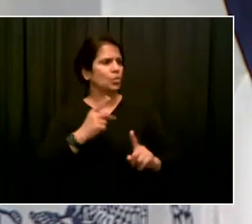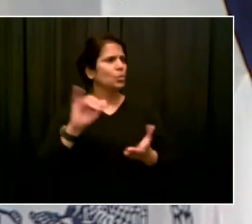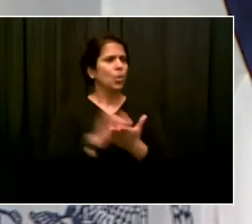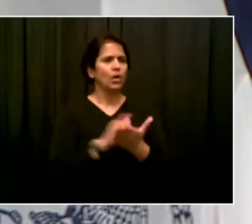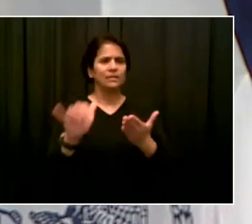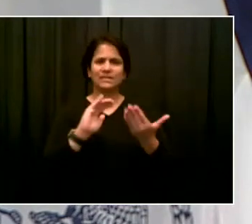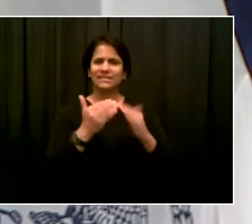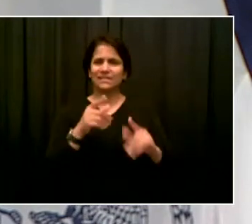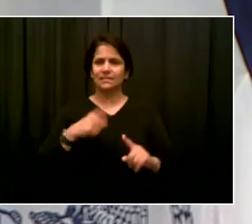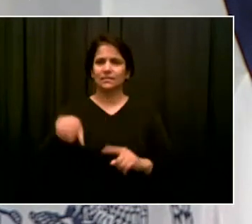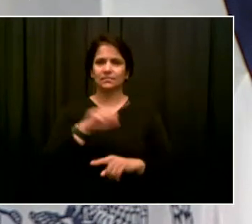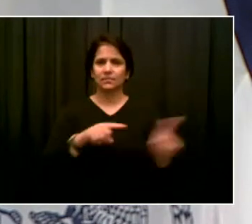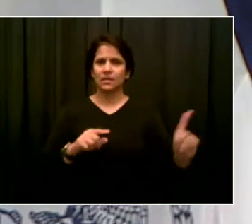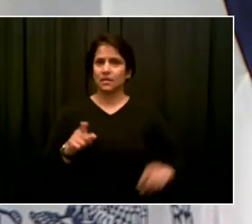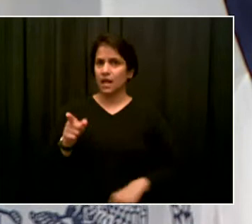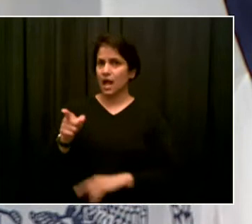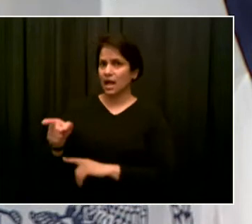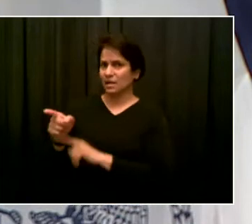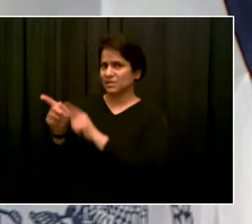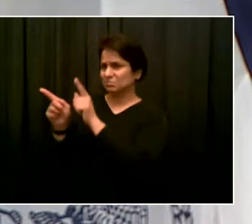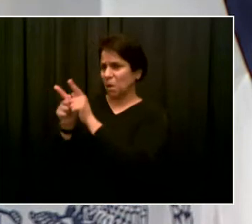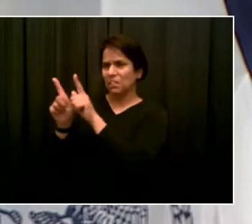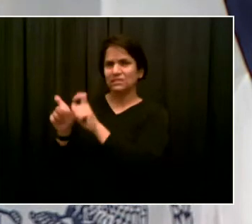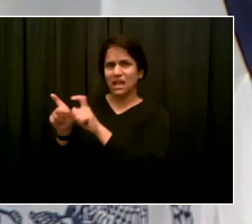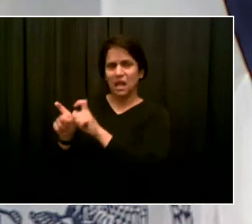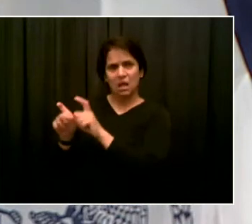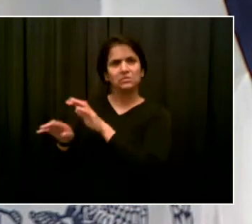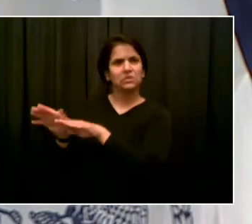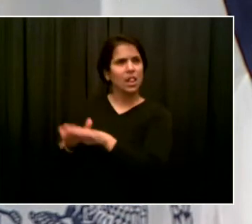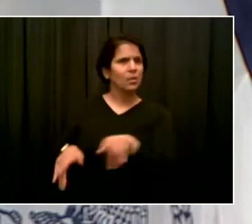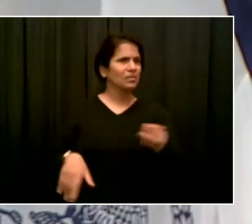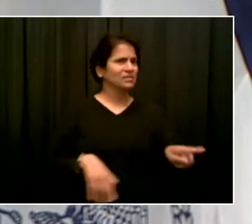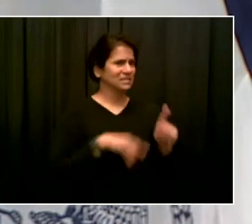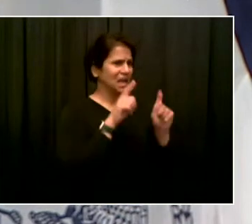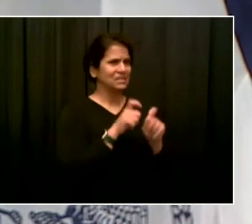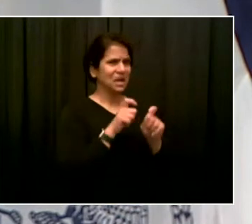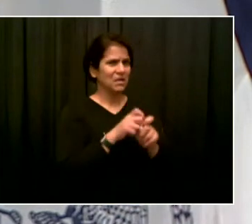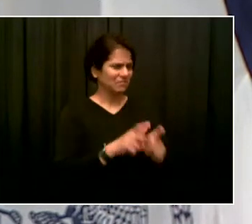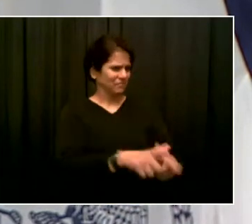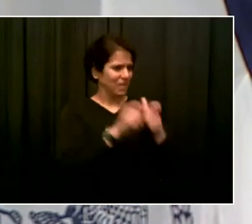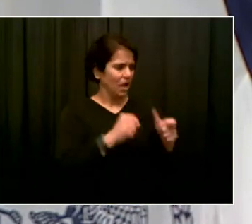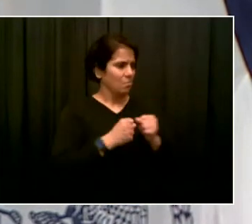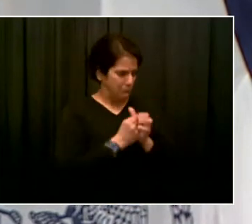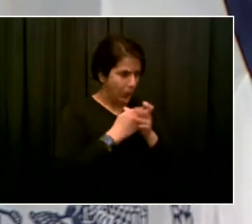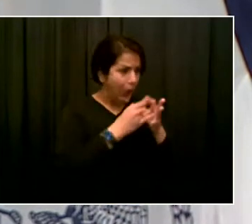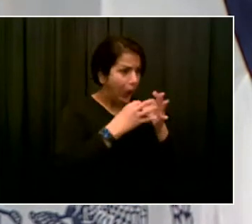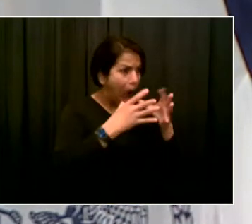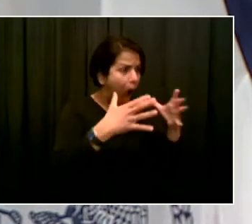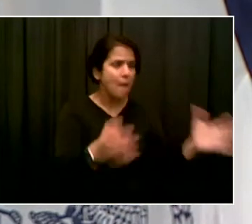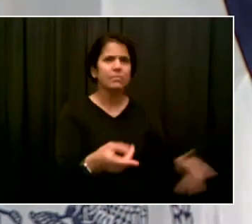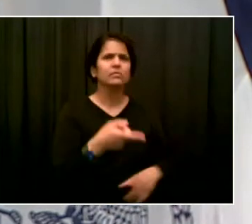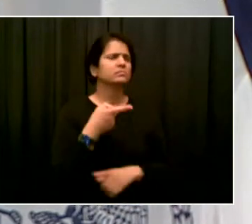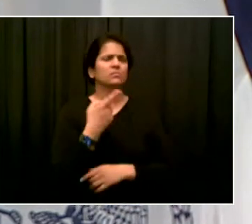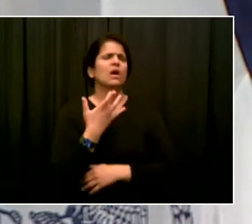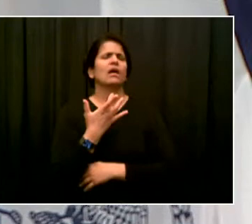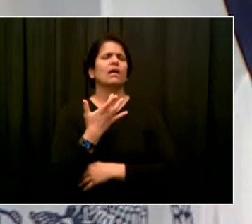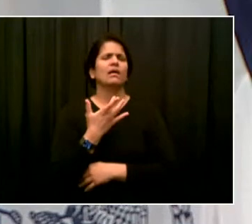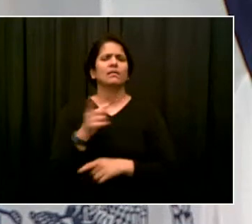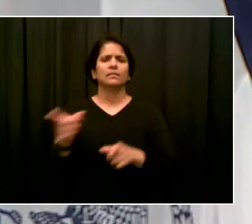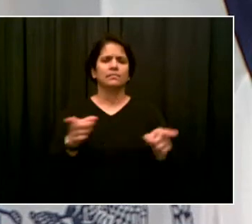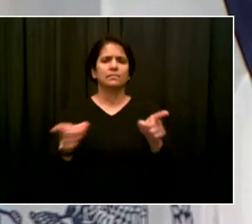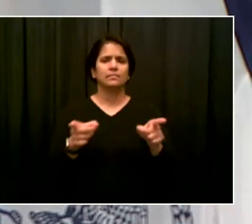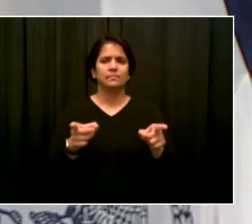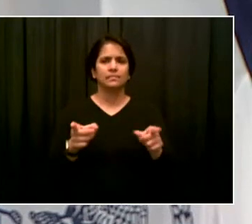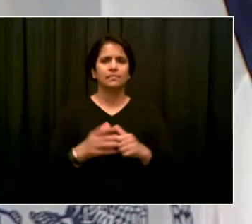don't find that analogy to work at all, respectfully, Yoav. I think they're very, very different. This is really apples and